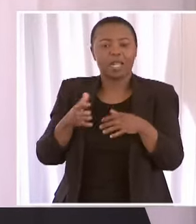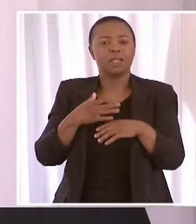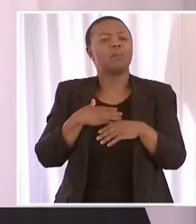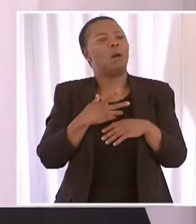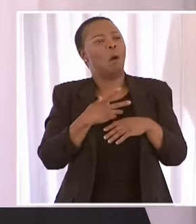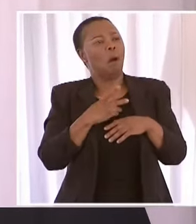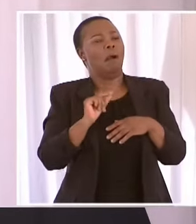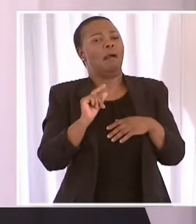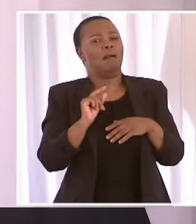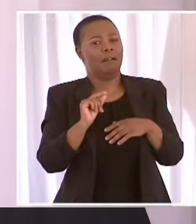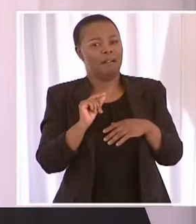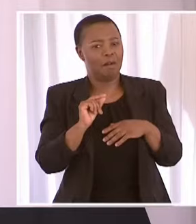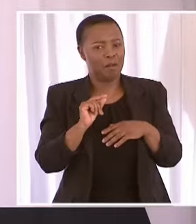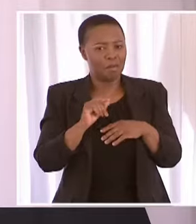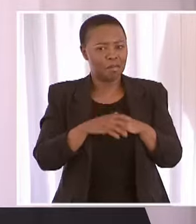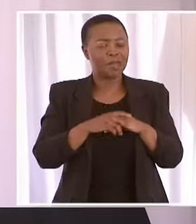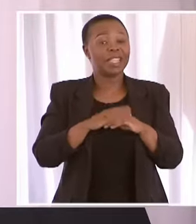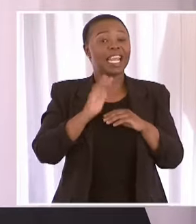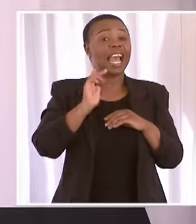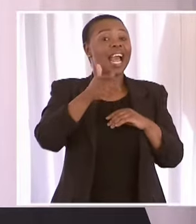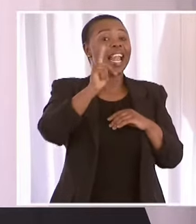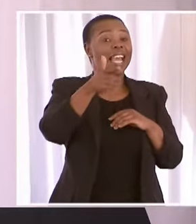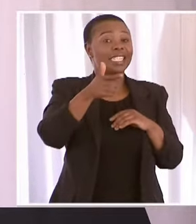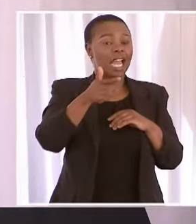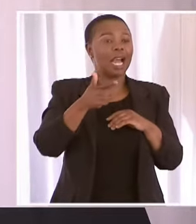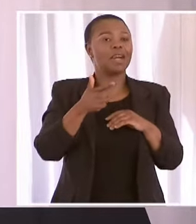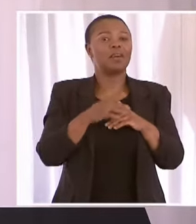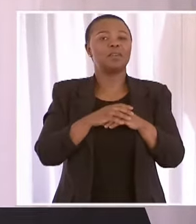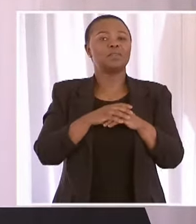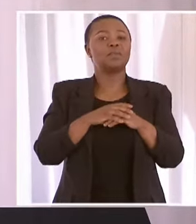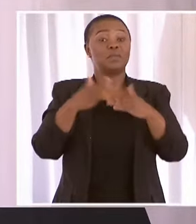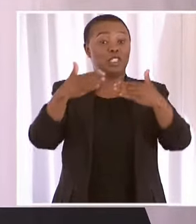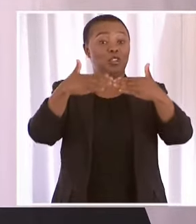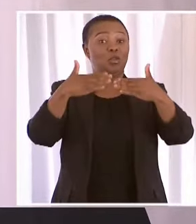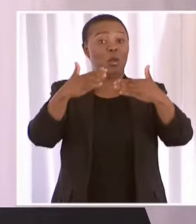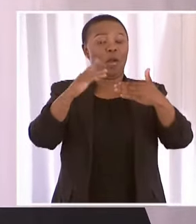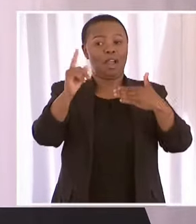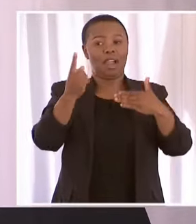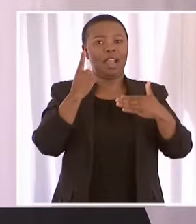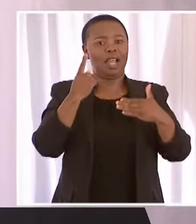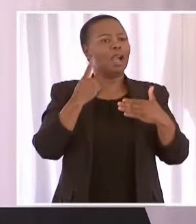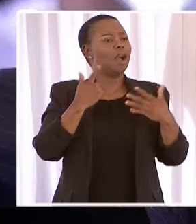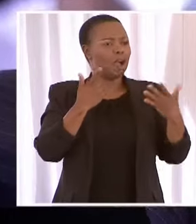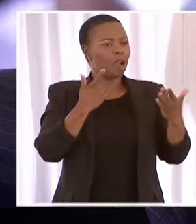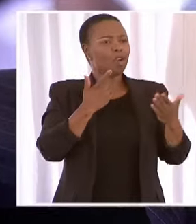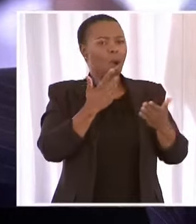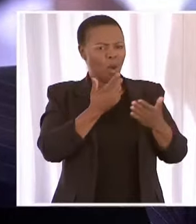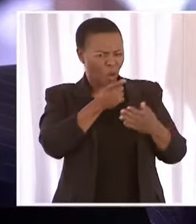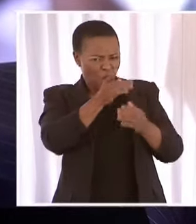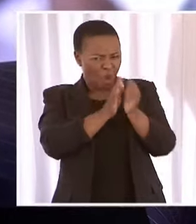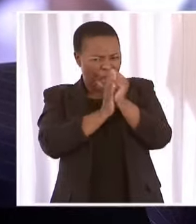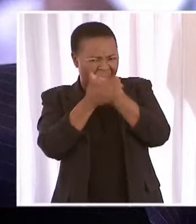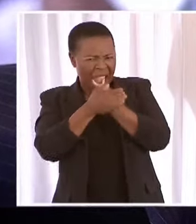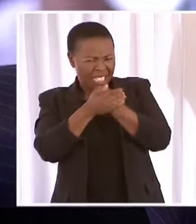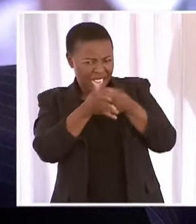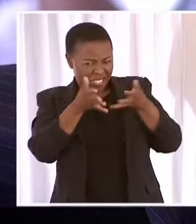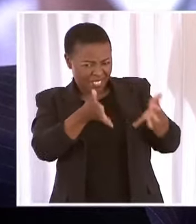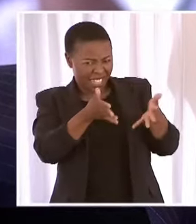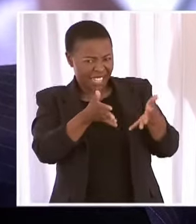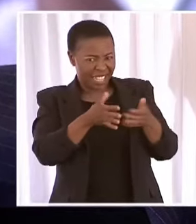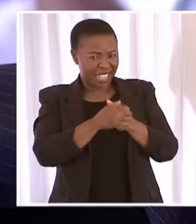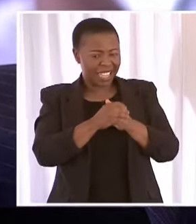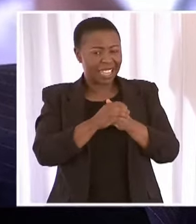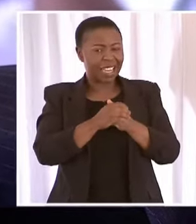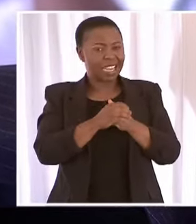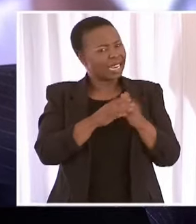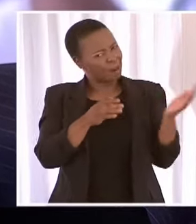surreal. And about an hour later, Aziz pops his head around the door, says, this is where you've been bloody hiding. I go, come